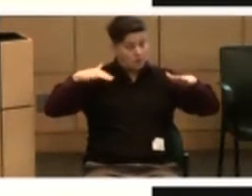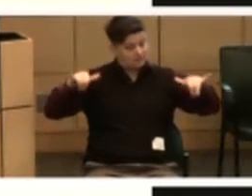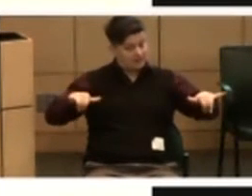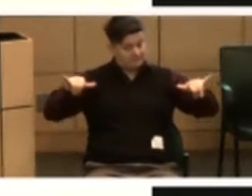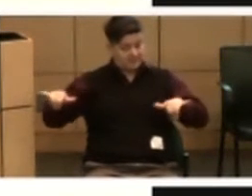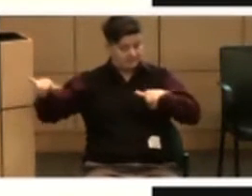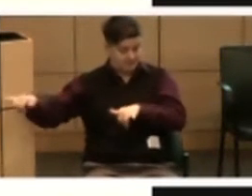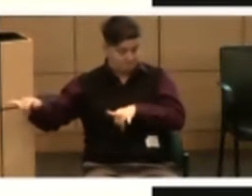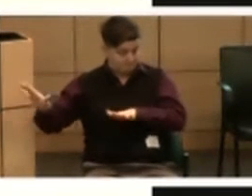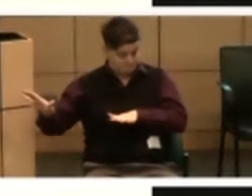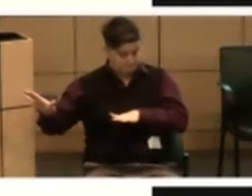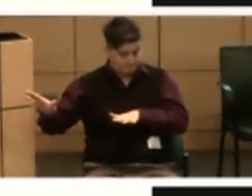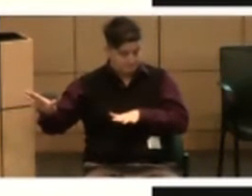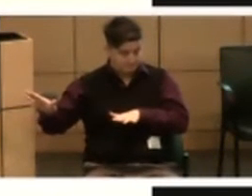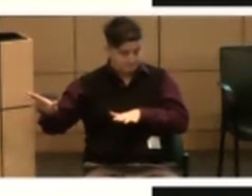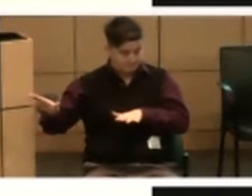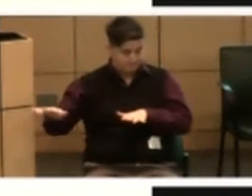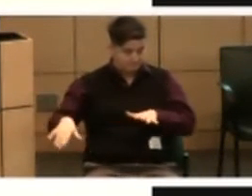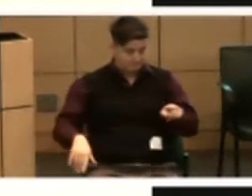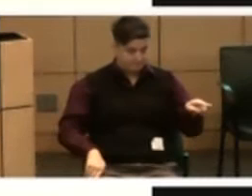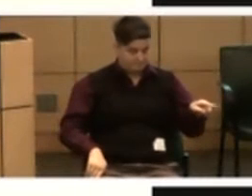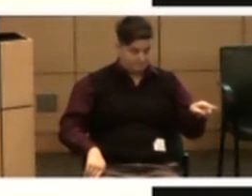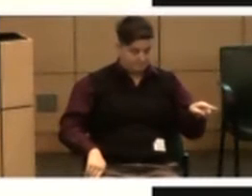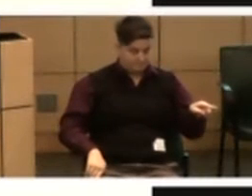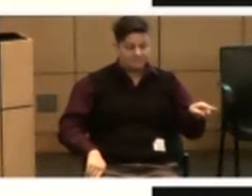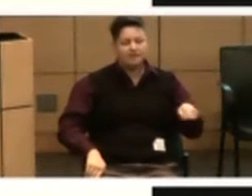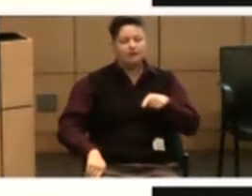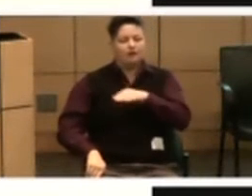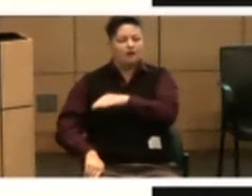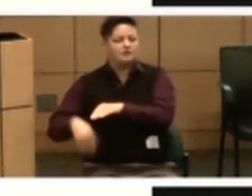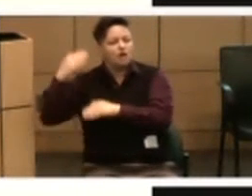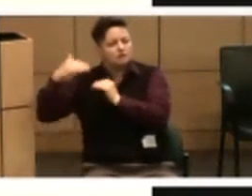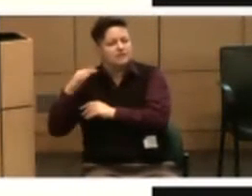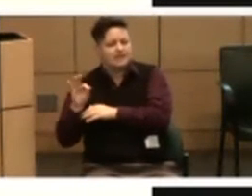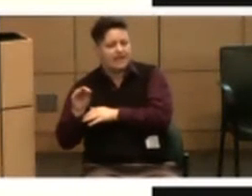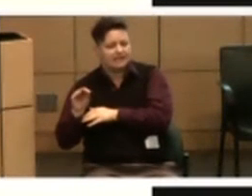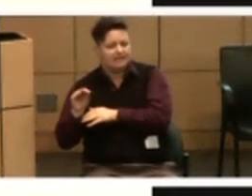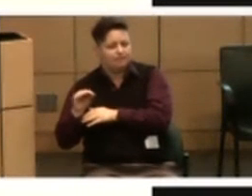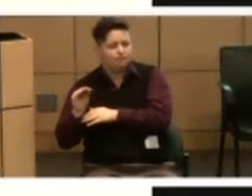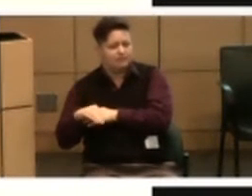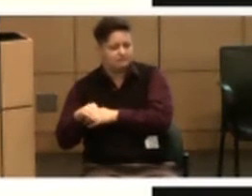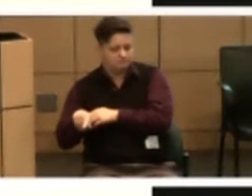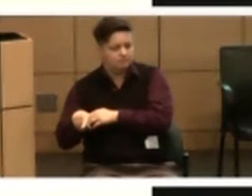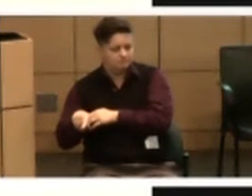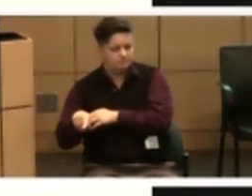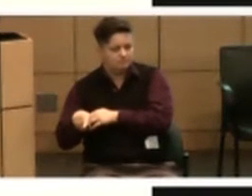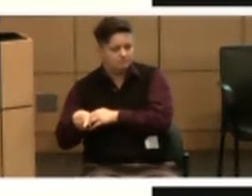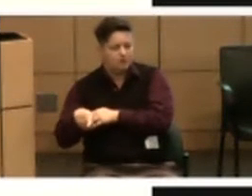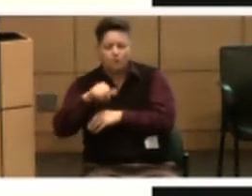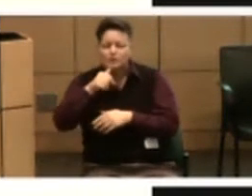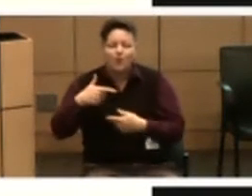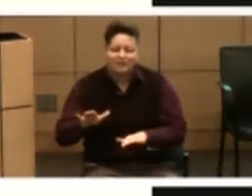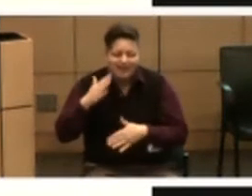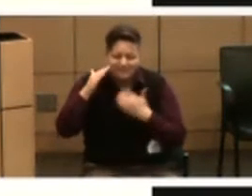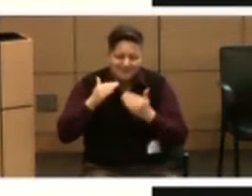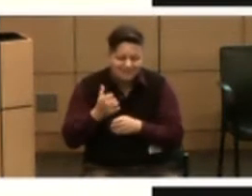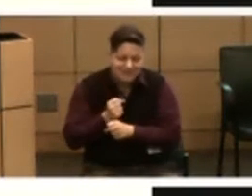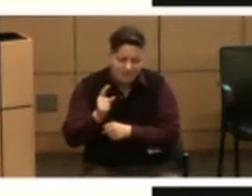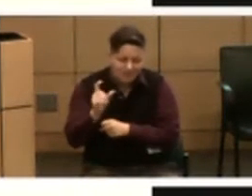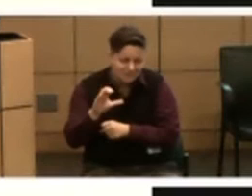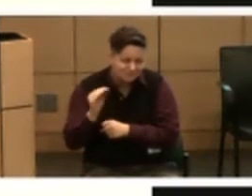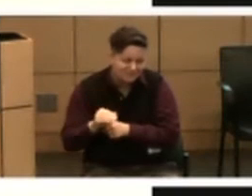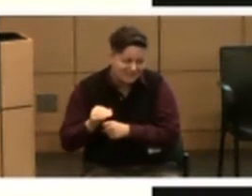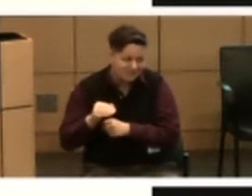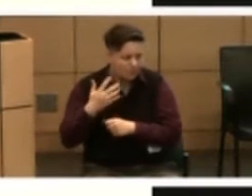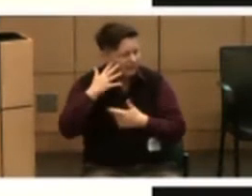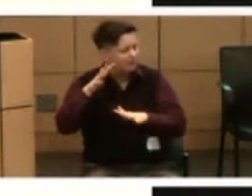whereas adults, you can see here, are at 90%. And we don't let adults get 100%. We make it so that the noise, we